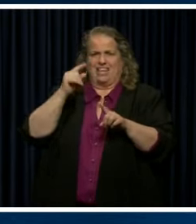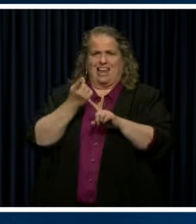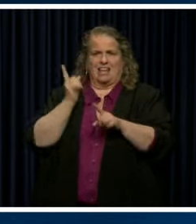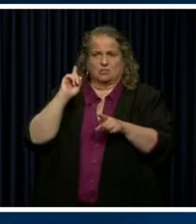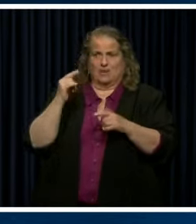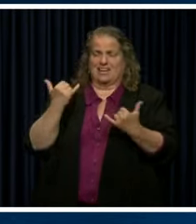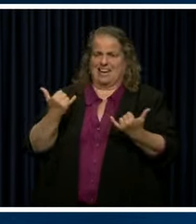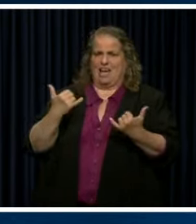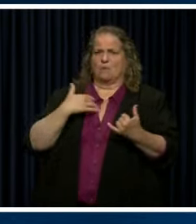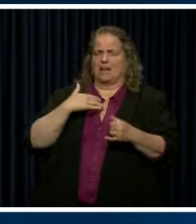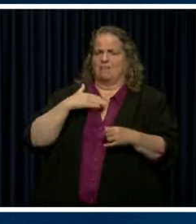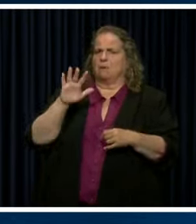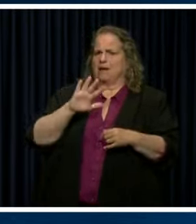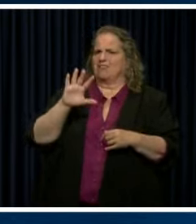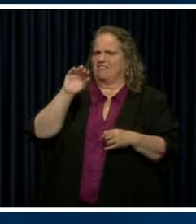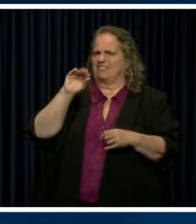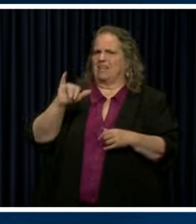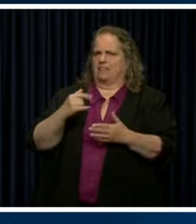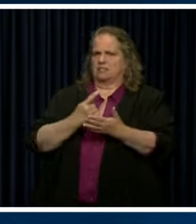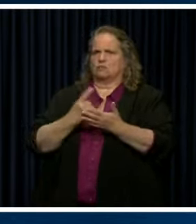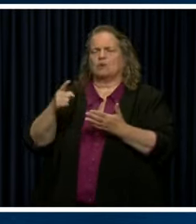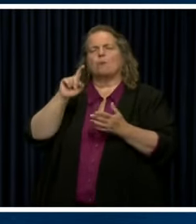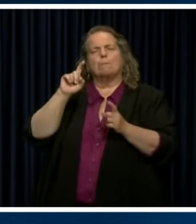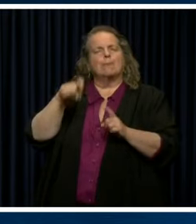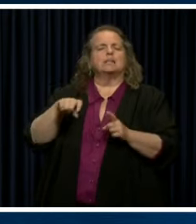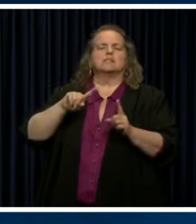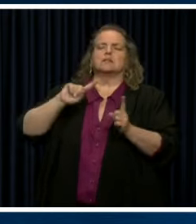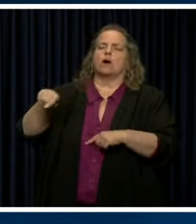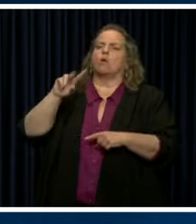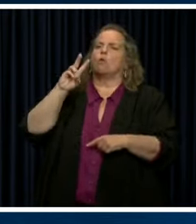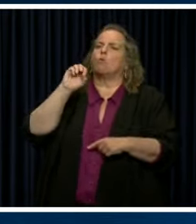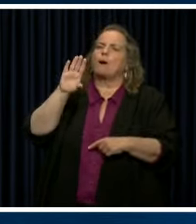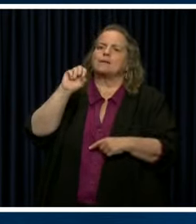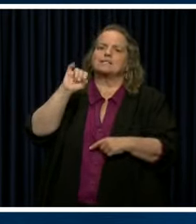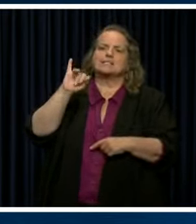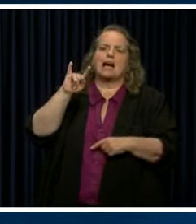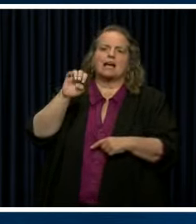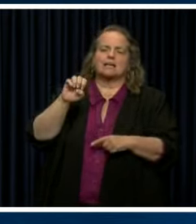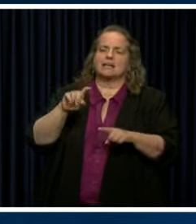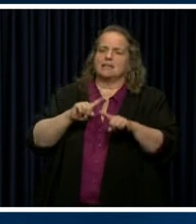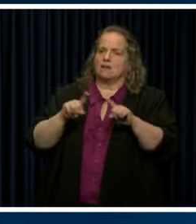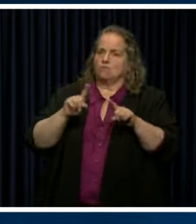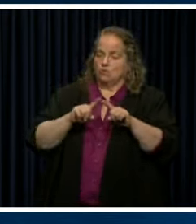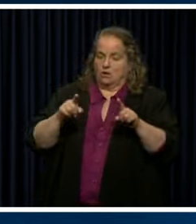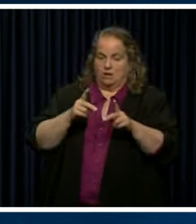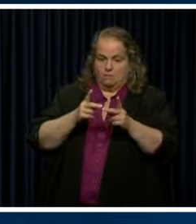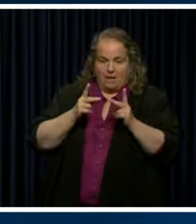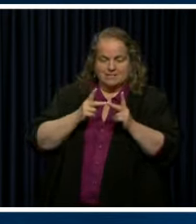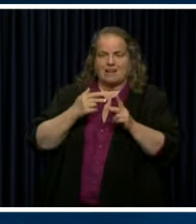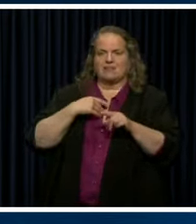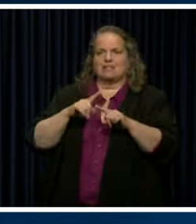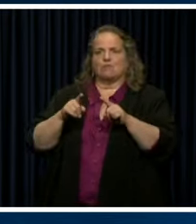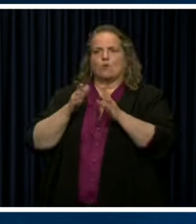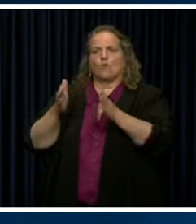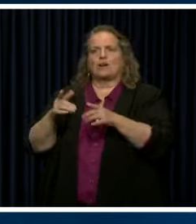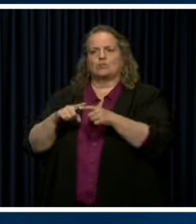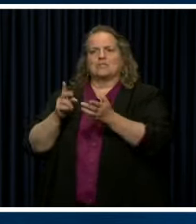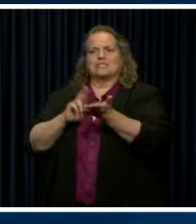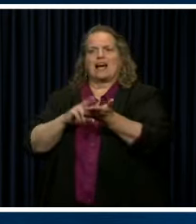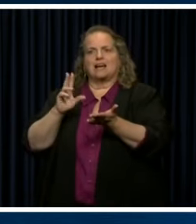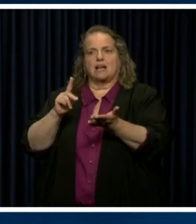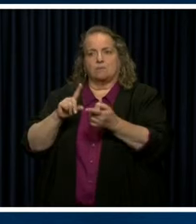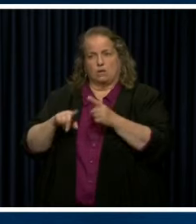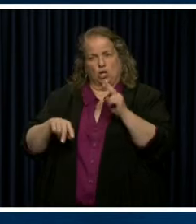have around the same this week. And you got to go to our website because different ones have different ways of signing up. But look at this state.